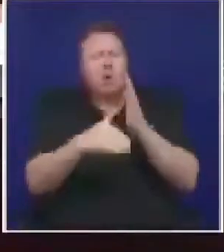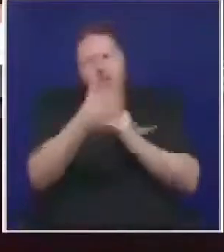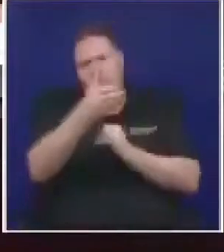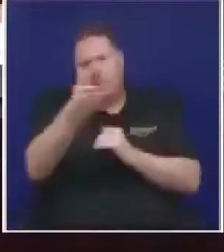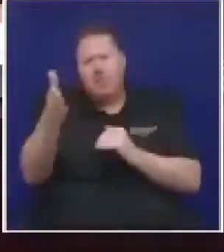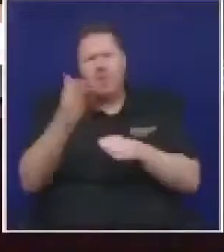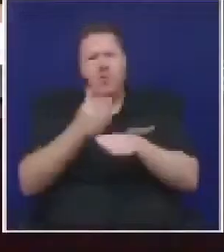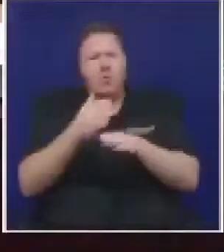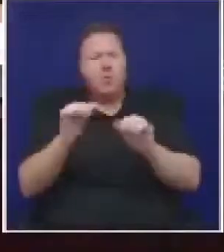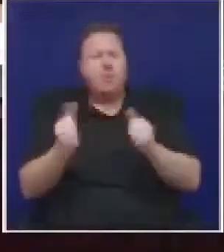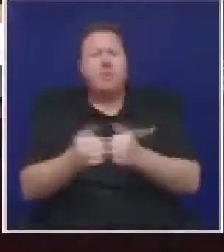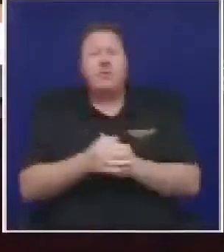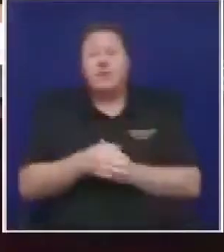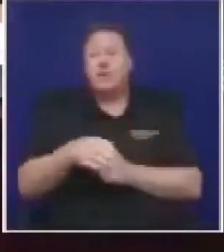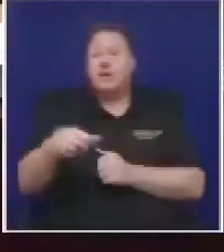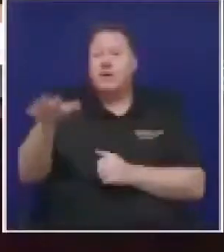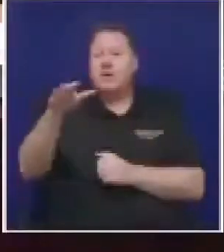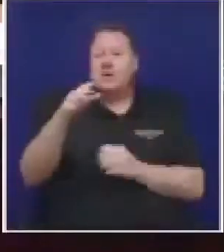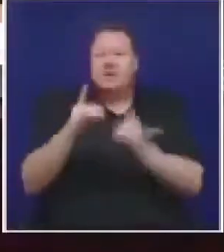we're in Bethlehem,